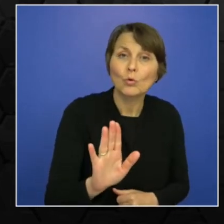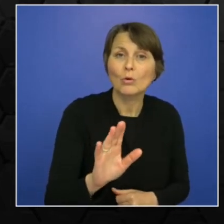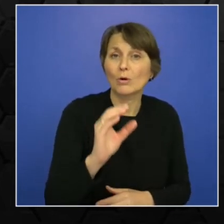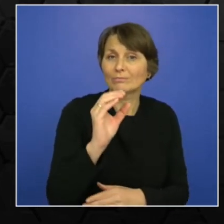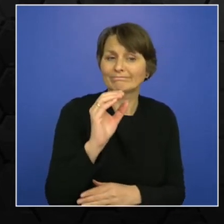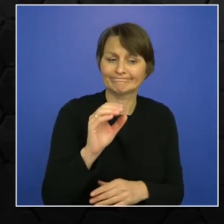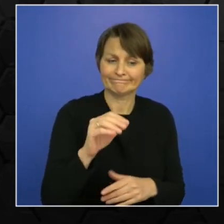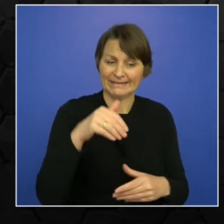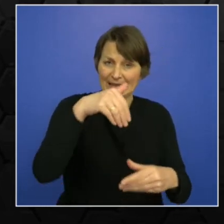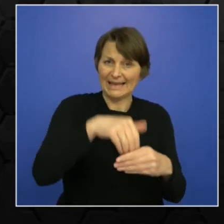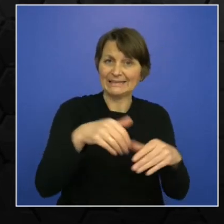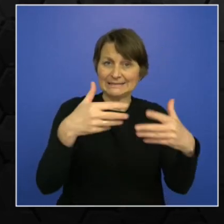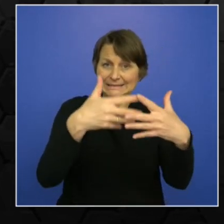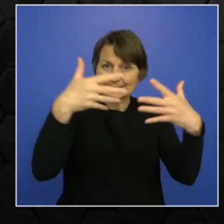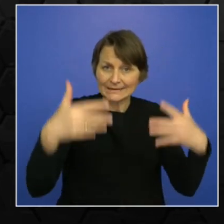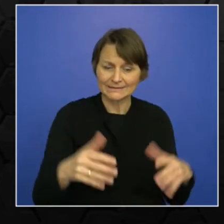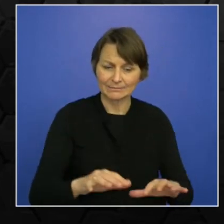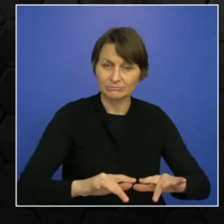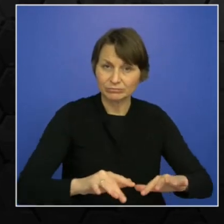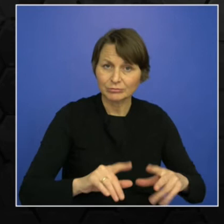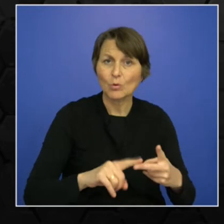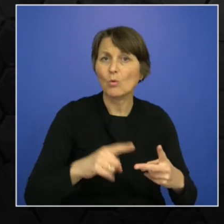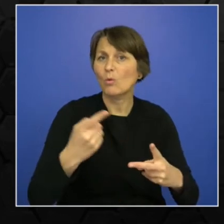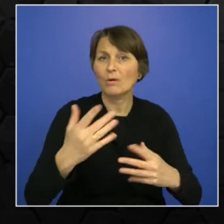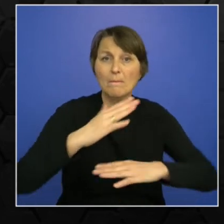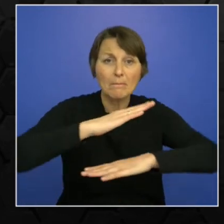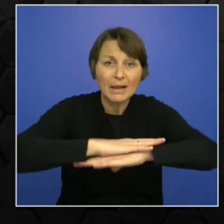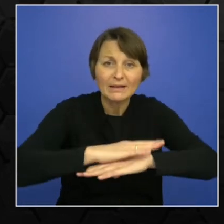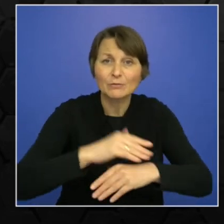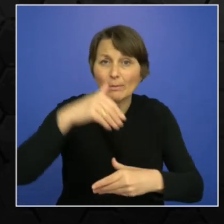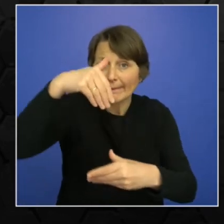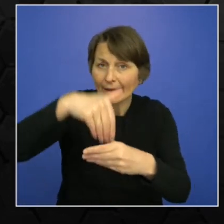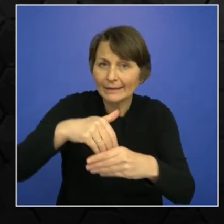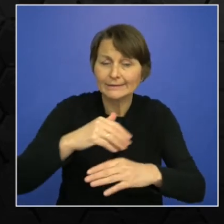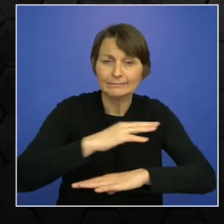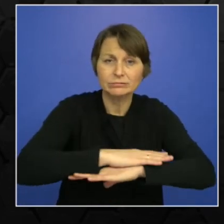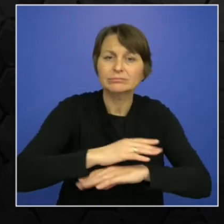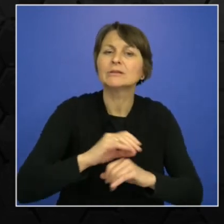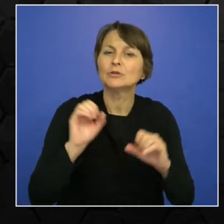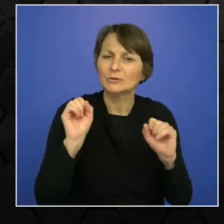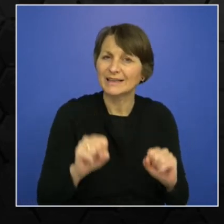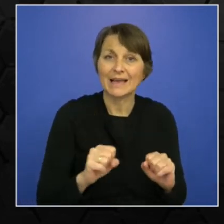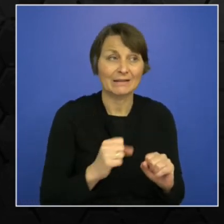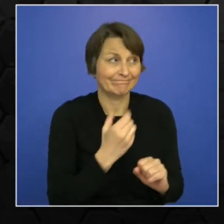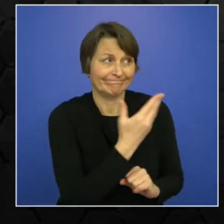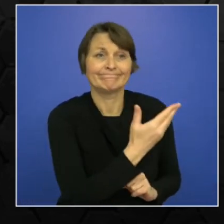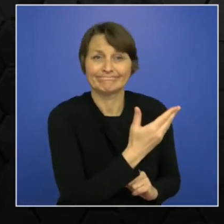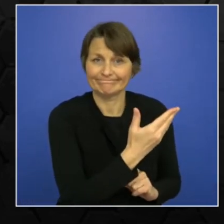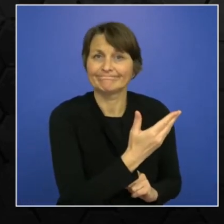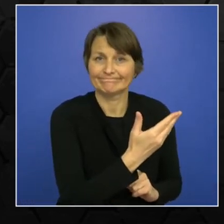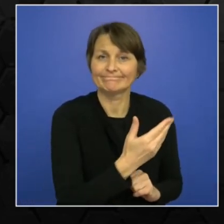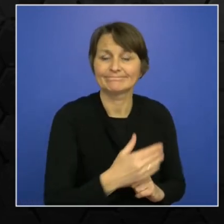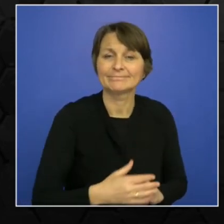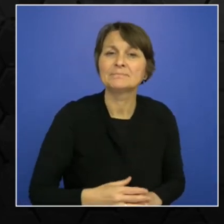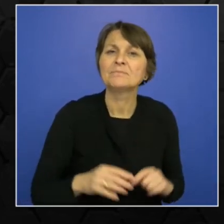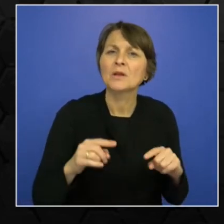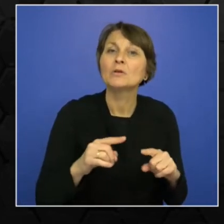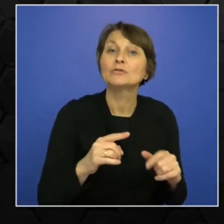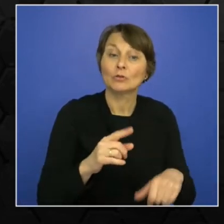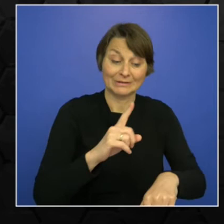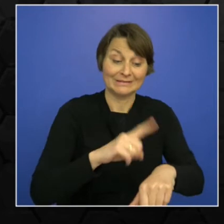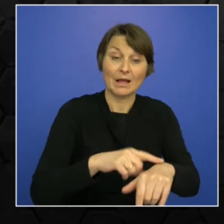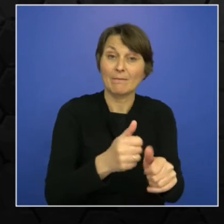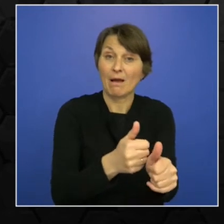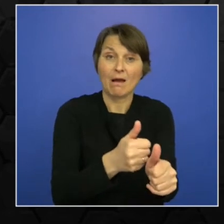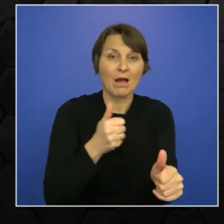your platform, or whatever you're working on, you can always do quantization. We have reduced latency and inference costs